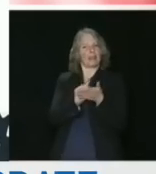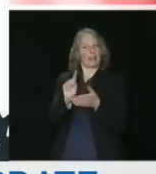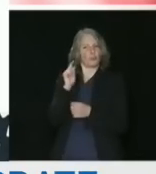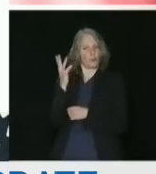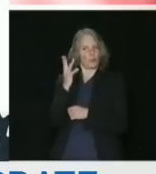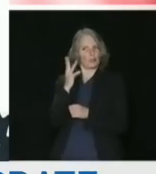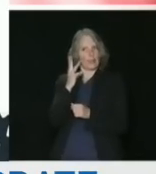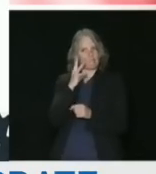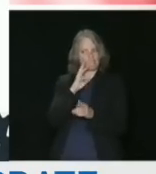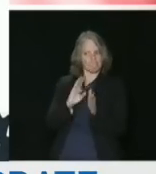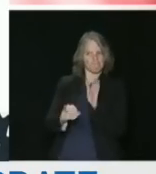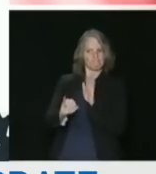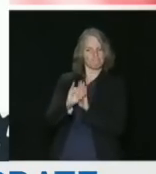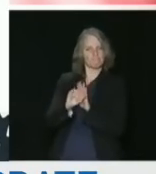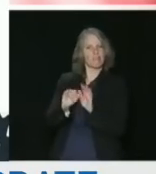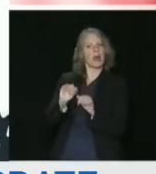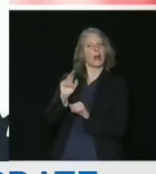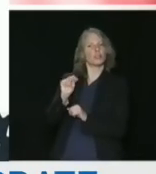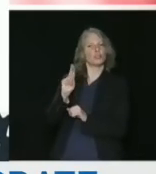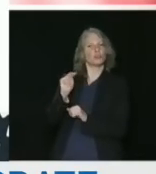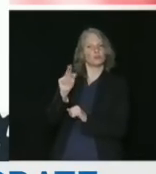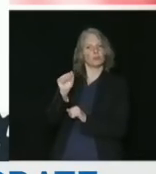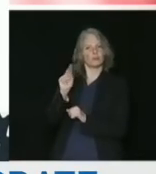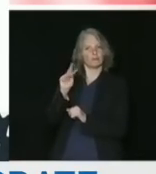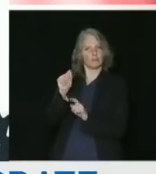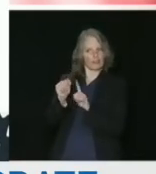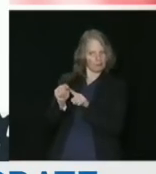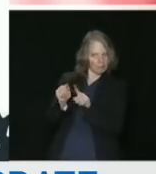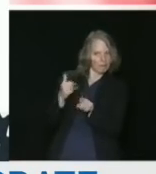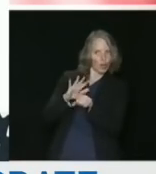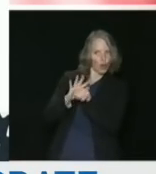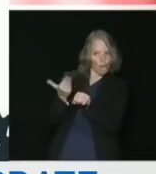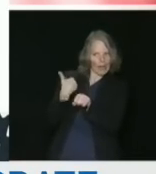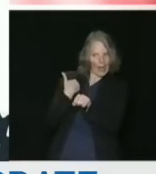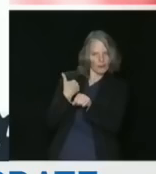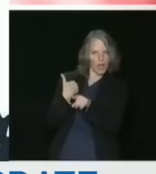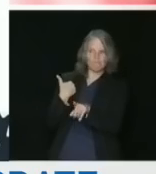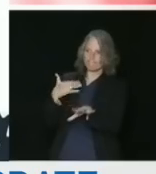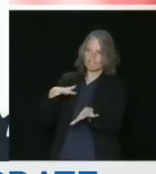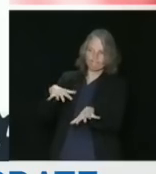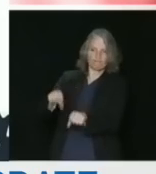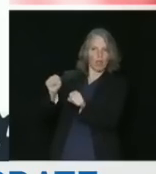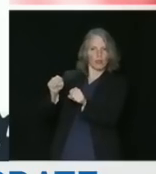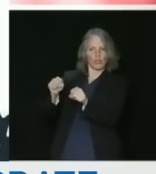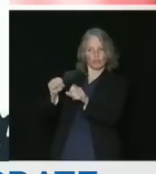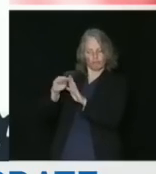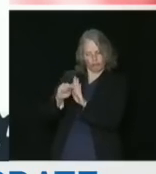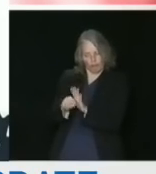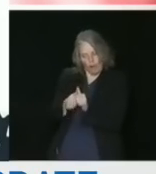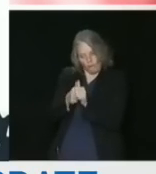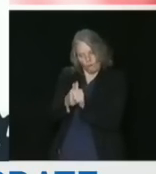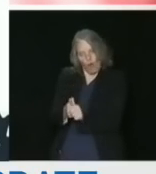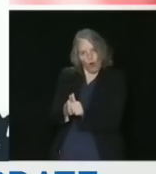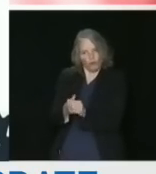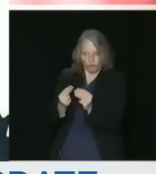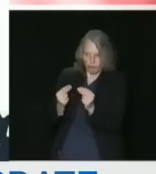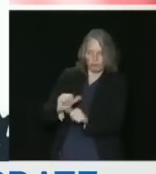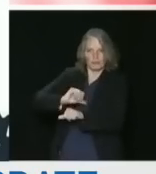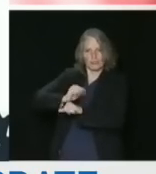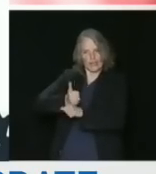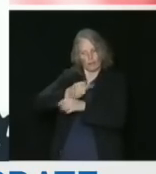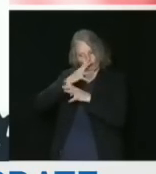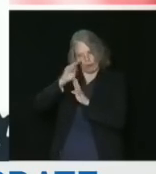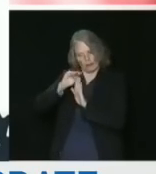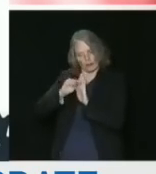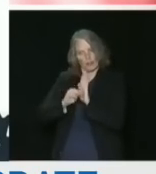was detected in Nunavut last Wednesday and led to a rapid response and the prompt implementation of